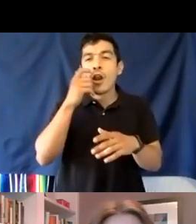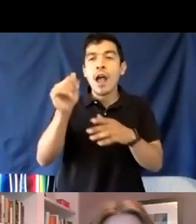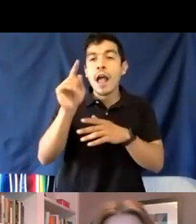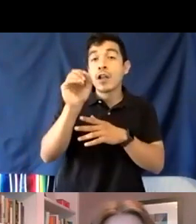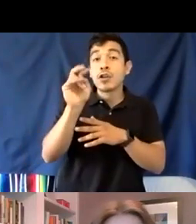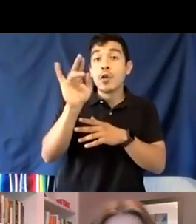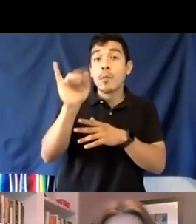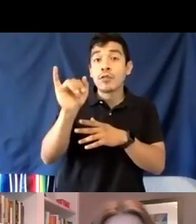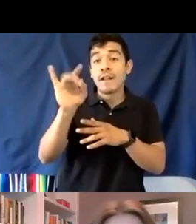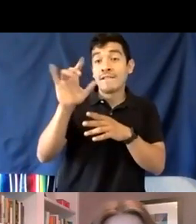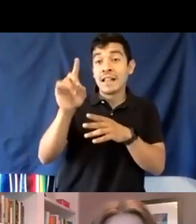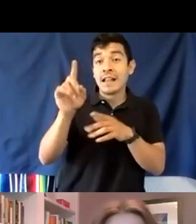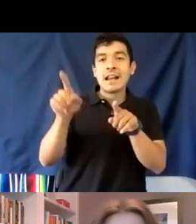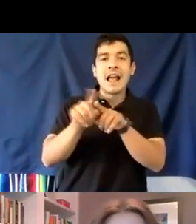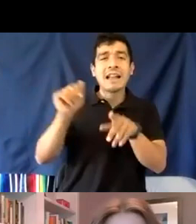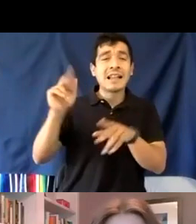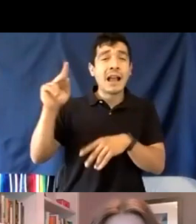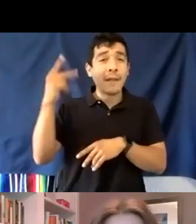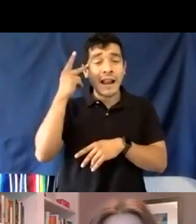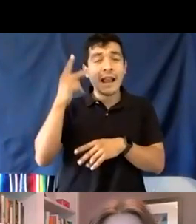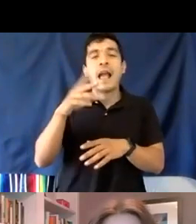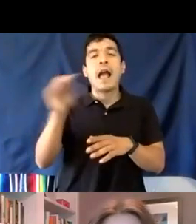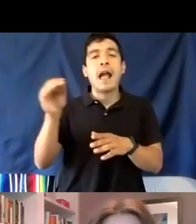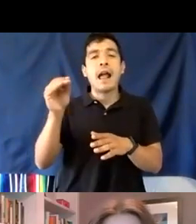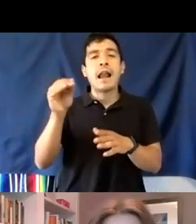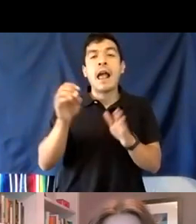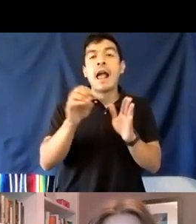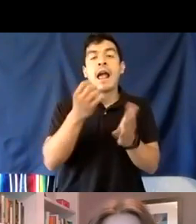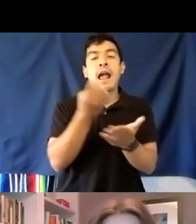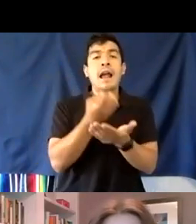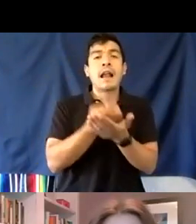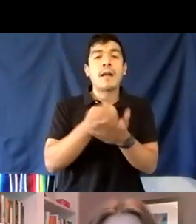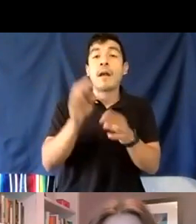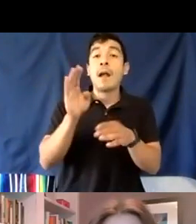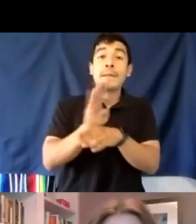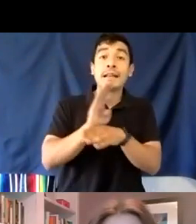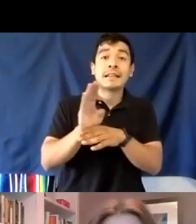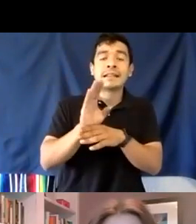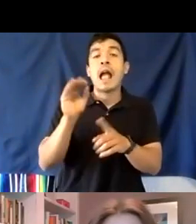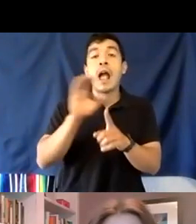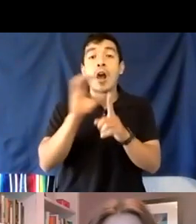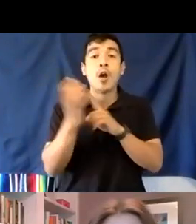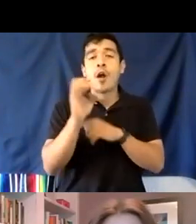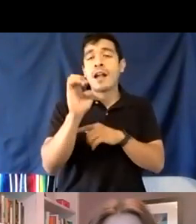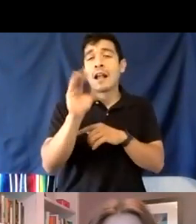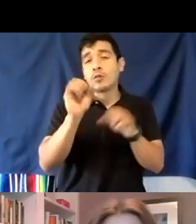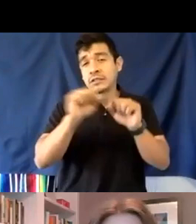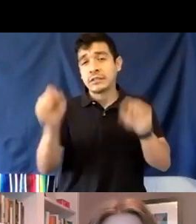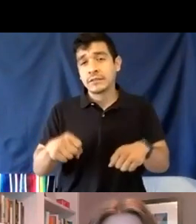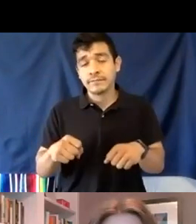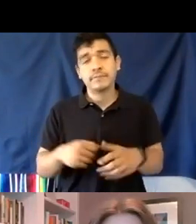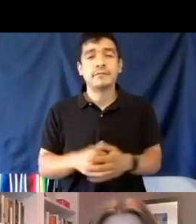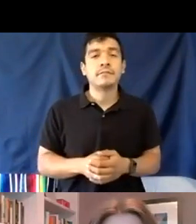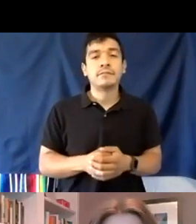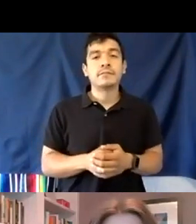political, economic, business, and cultural ecosystem. You know, investigation that is focused on assessing the broader trend lines of